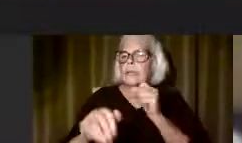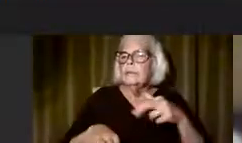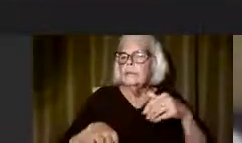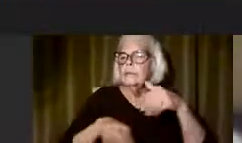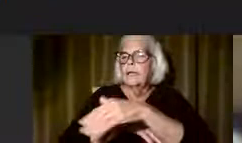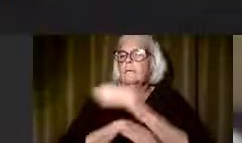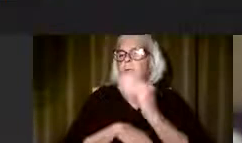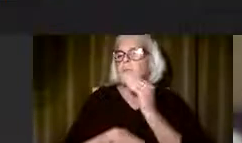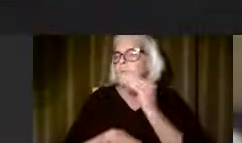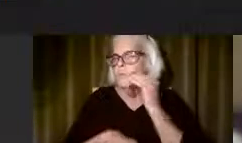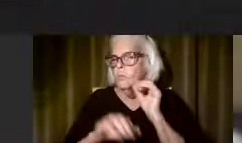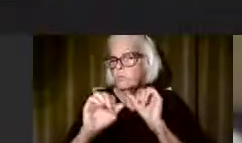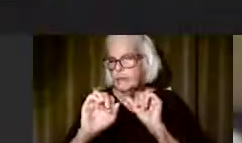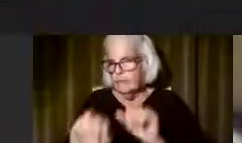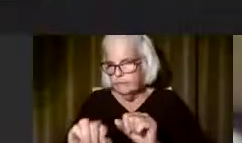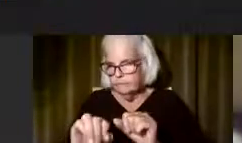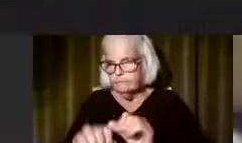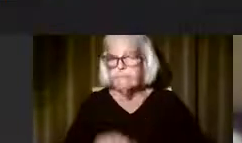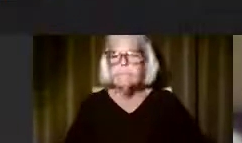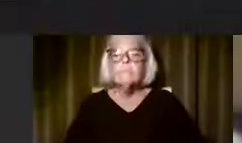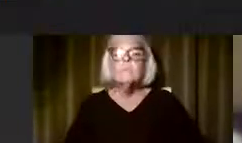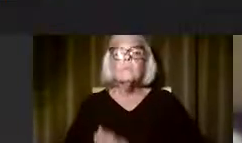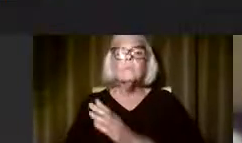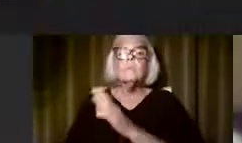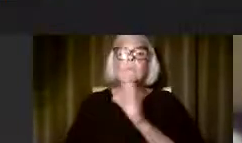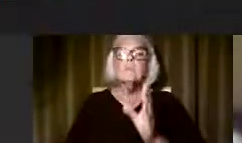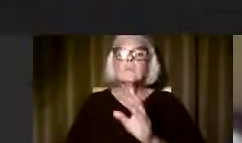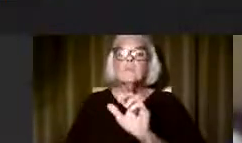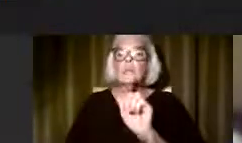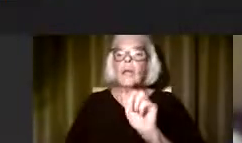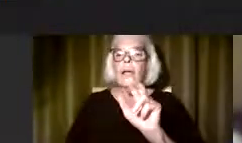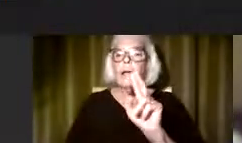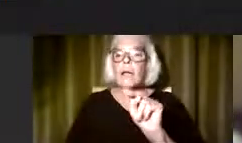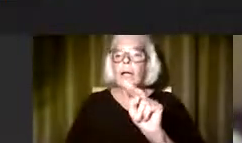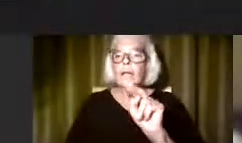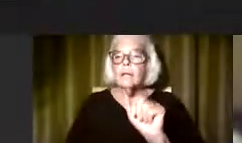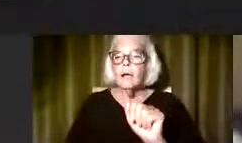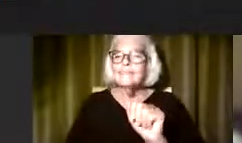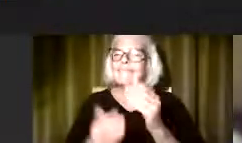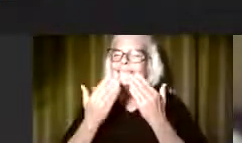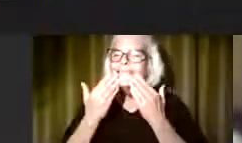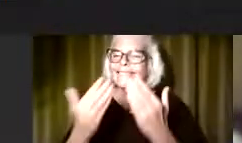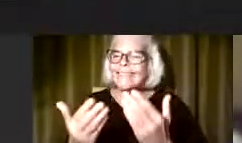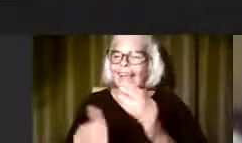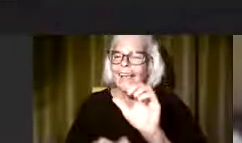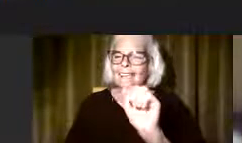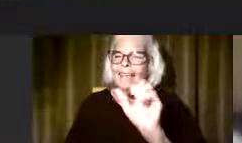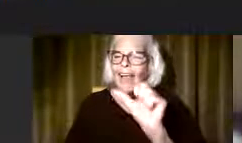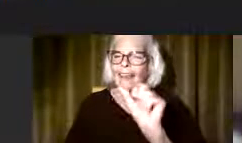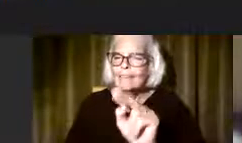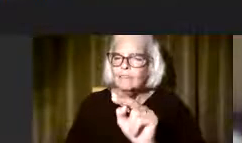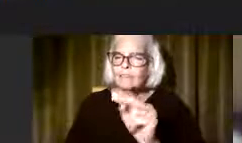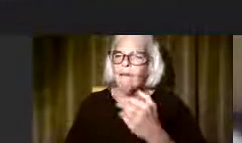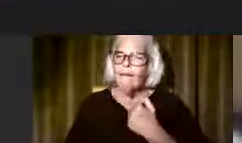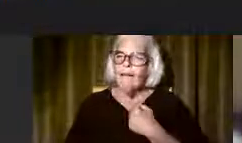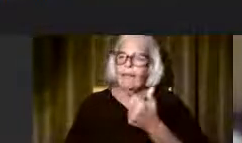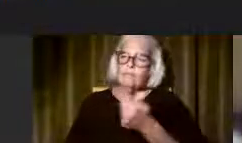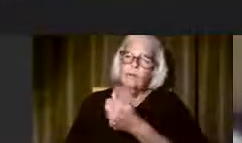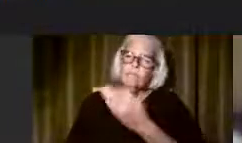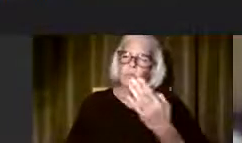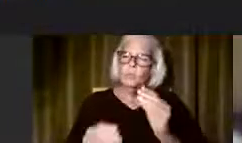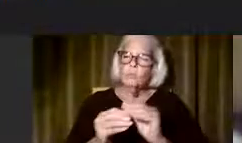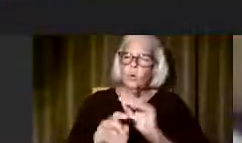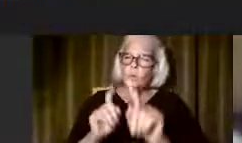Thanks, Alan. We have a couple questions about some of the proposals you spoke to about expanding